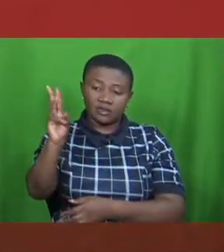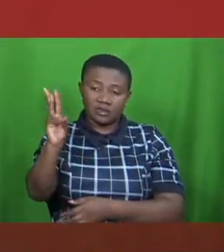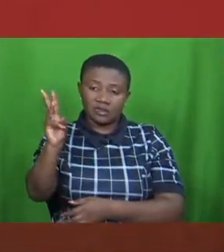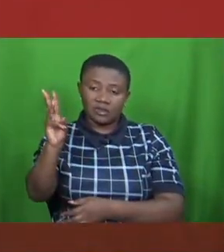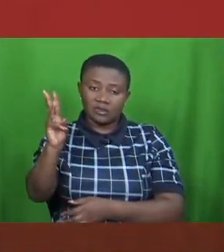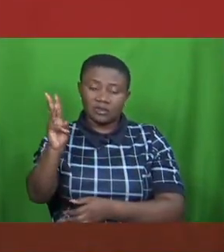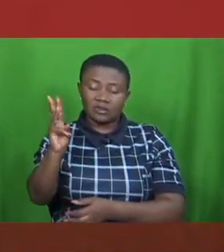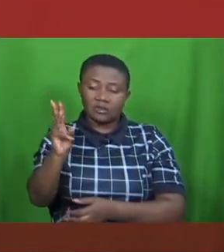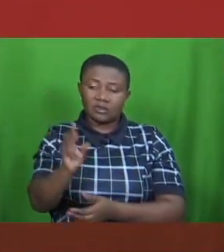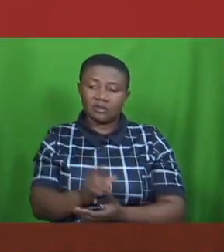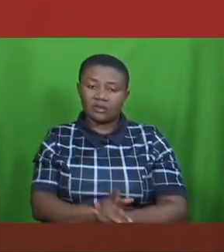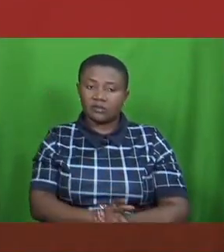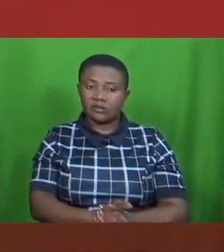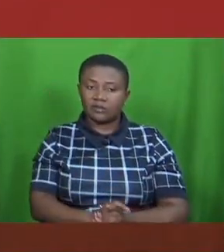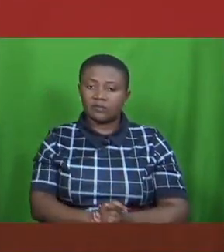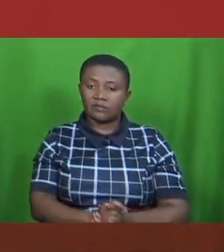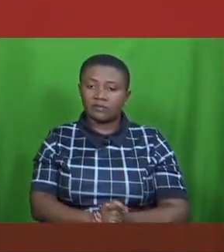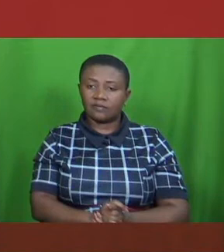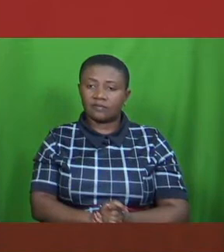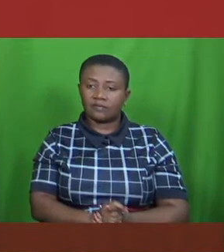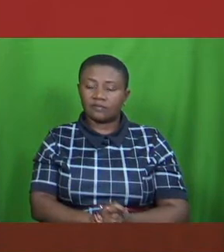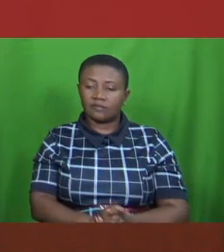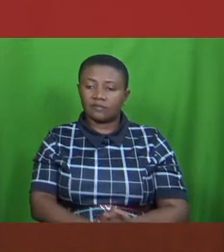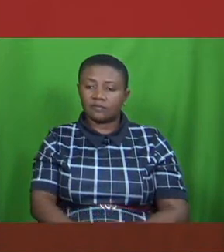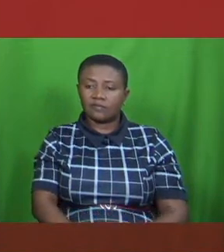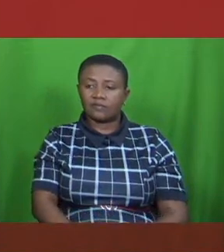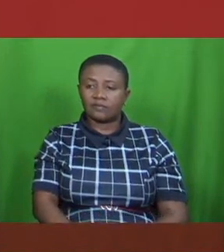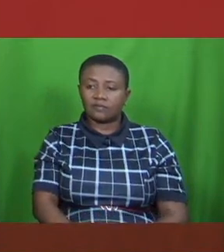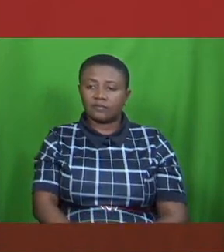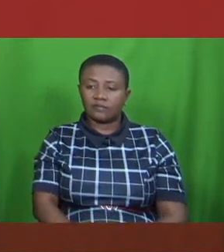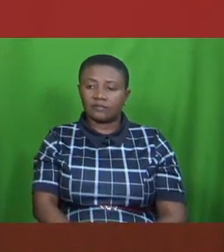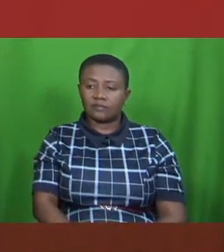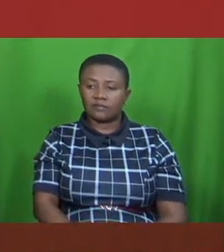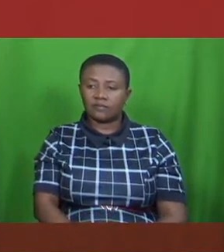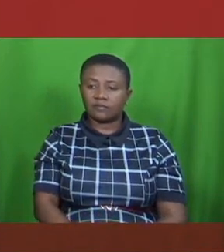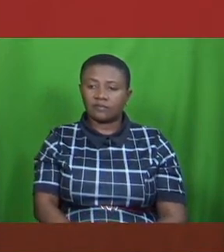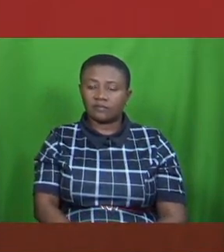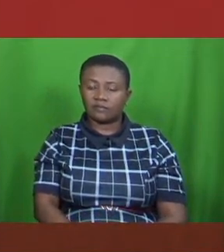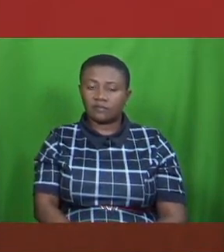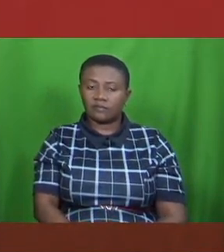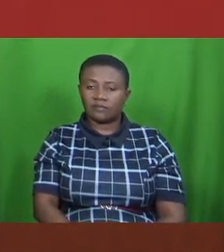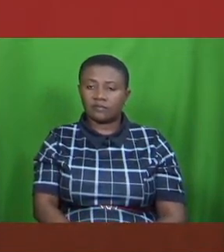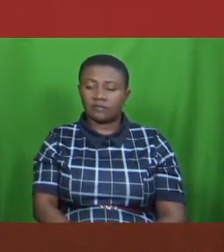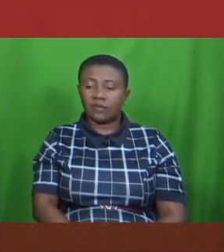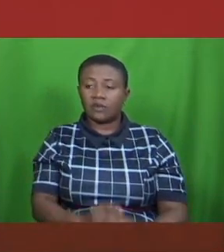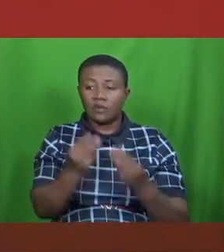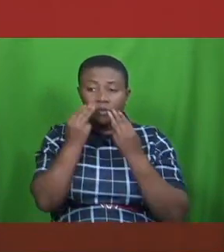at page 16 of the order paper, motion,